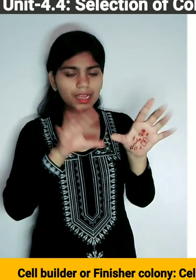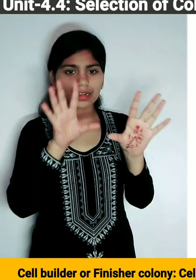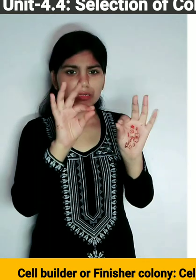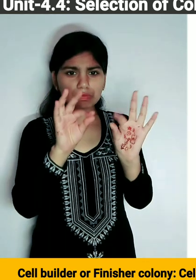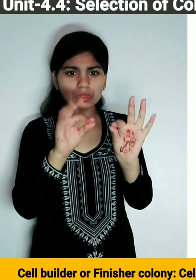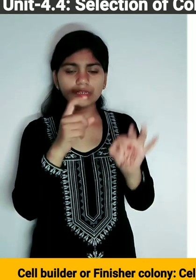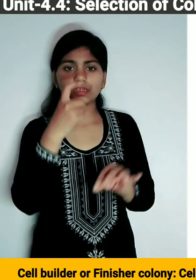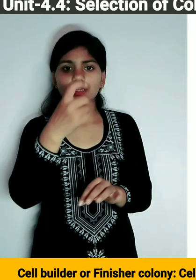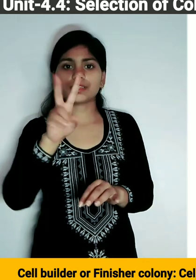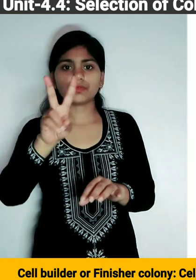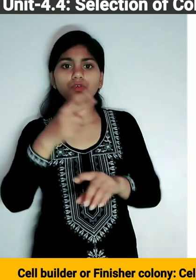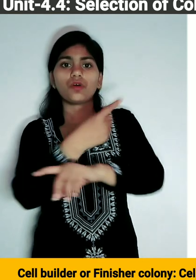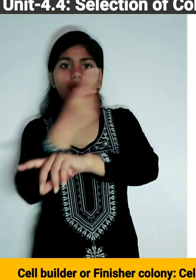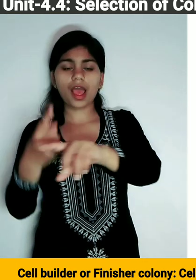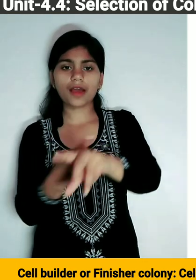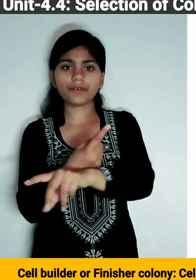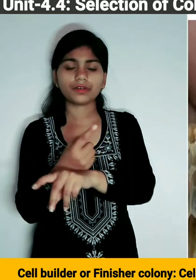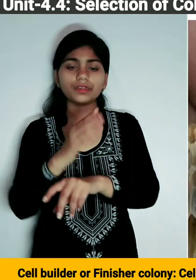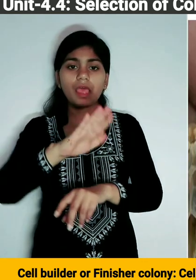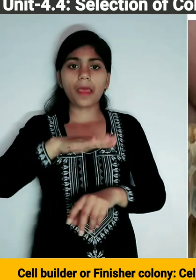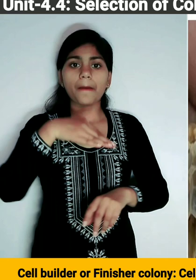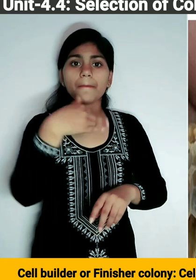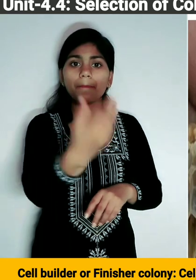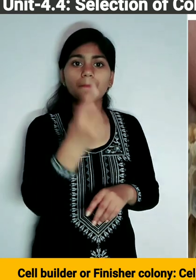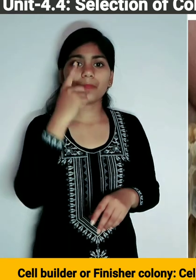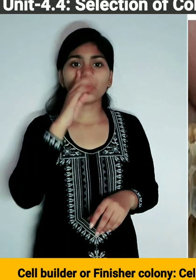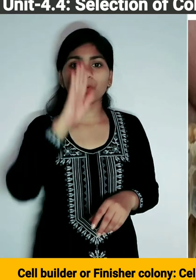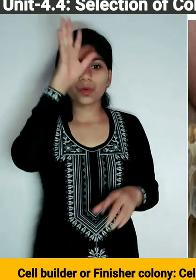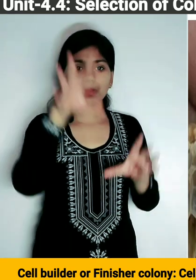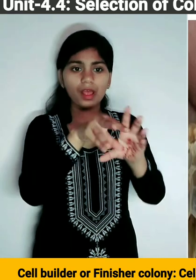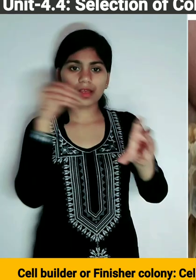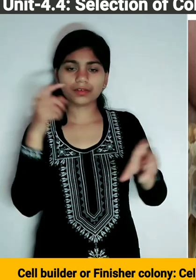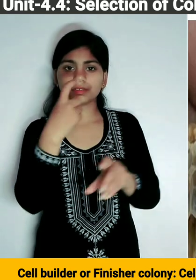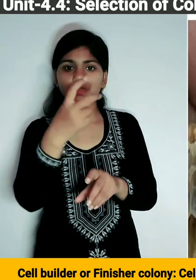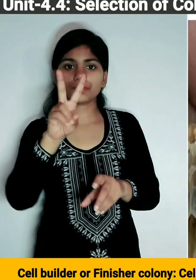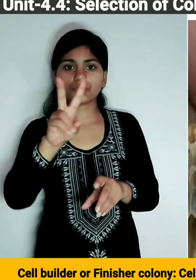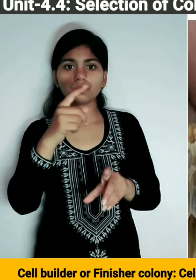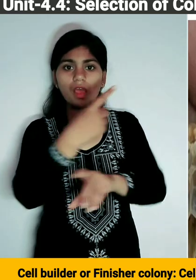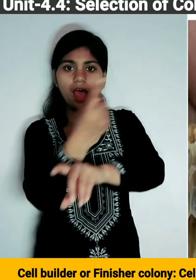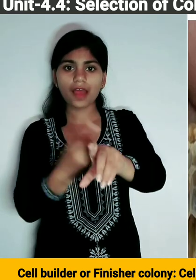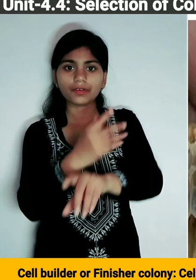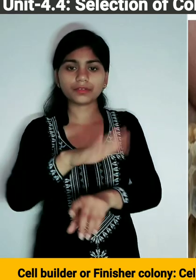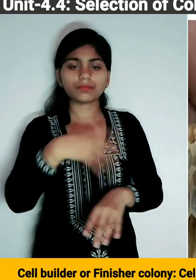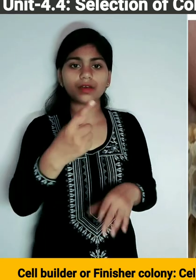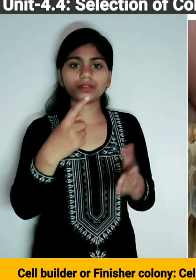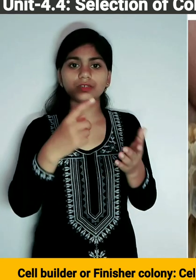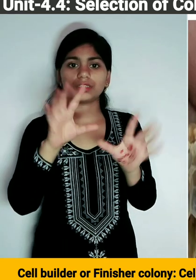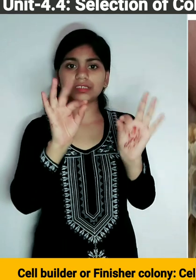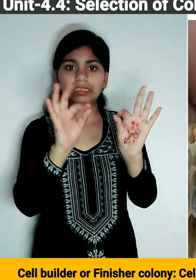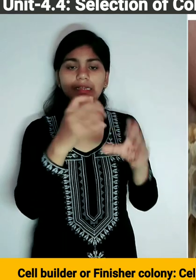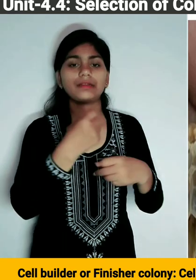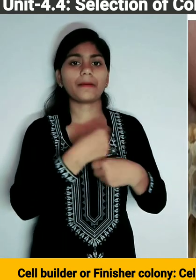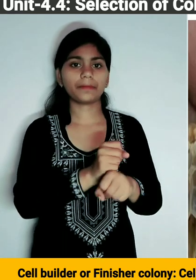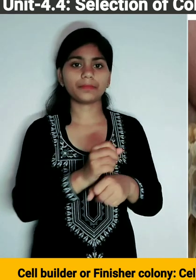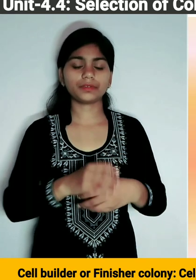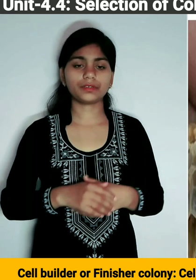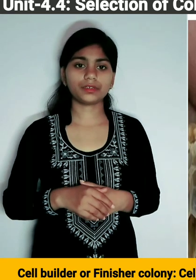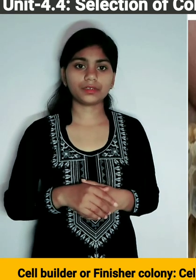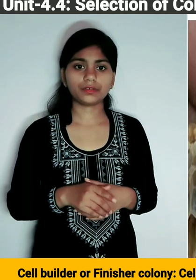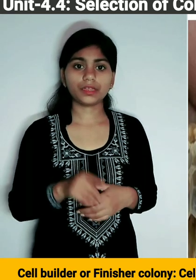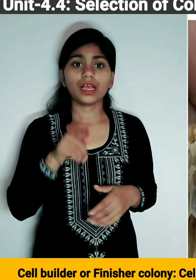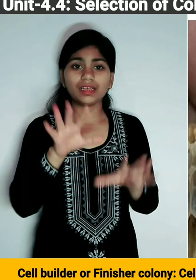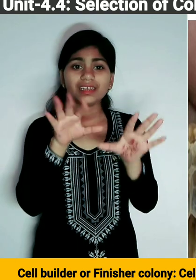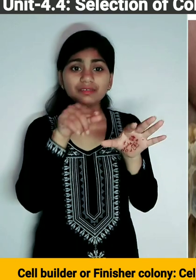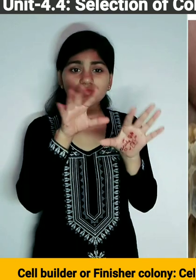jelly is extracted 72 hours after dequeening.